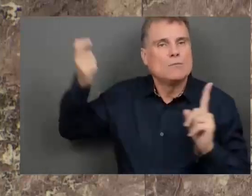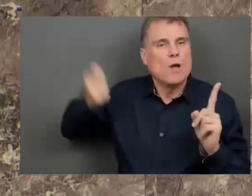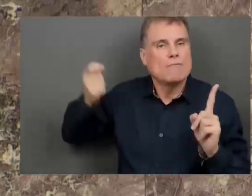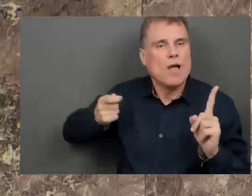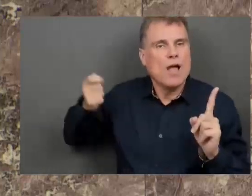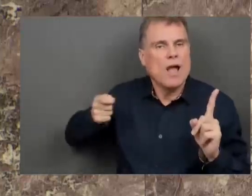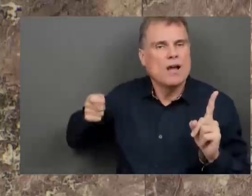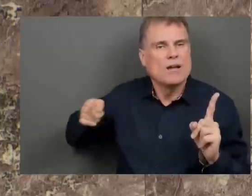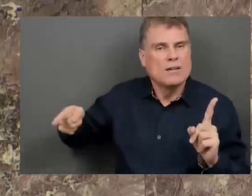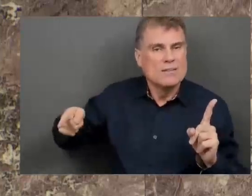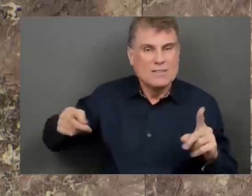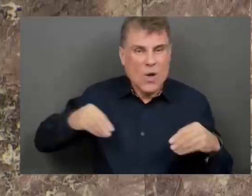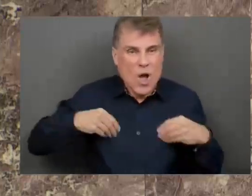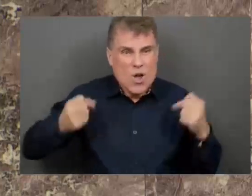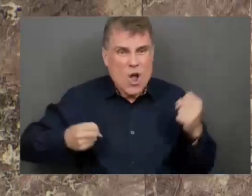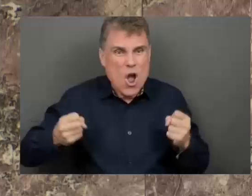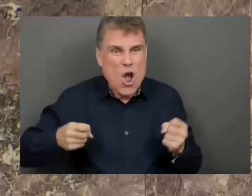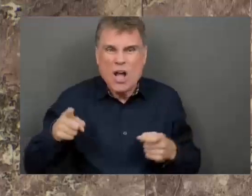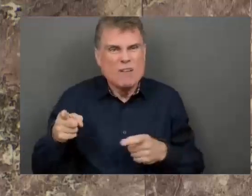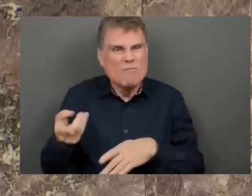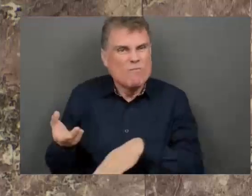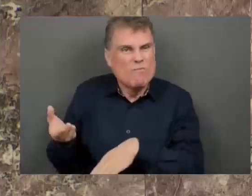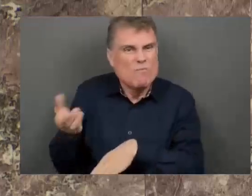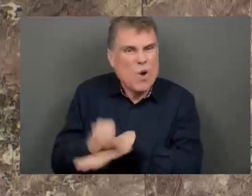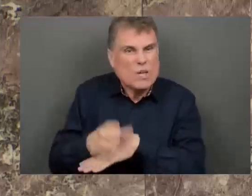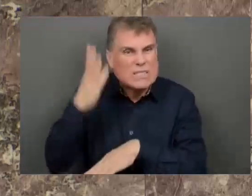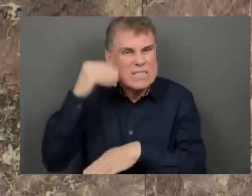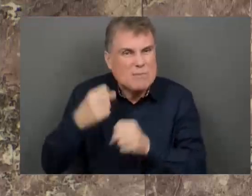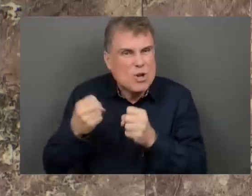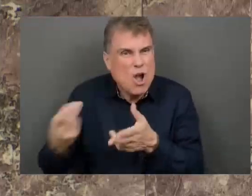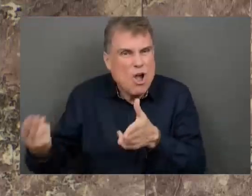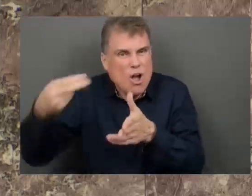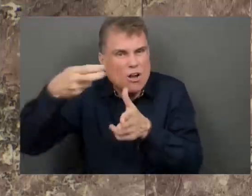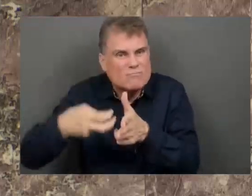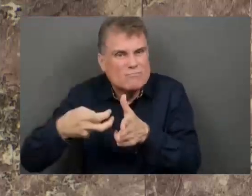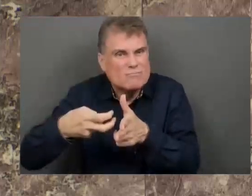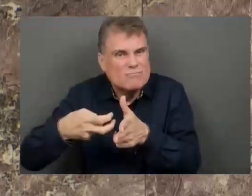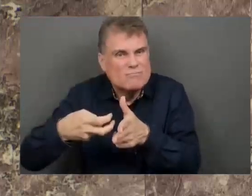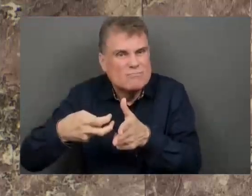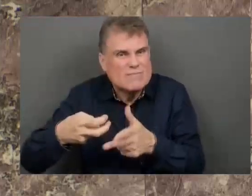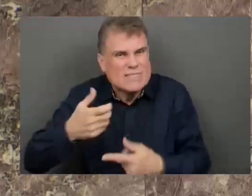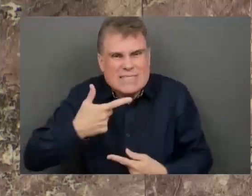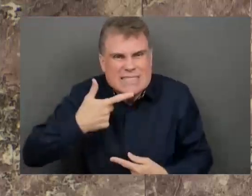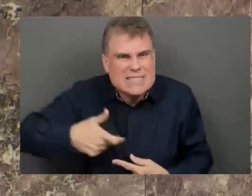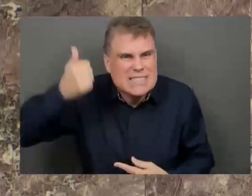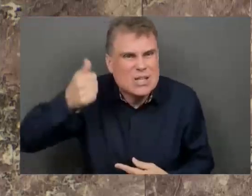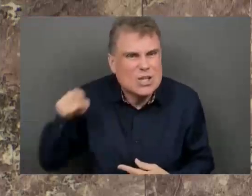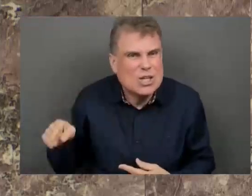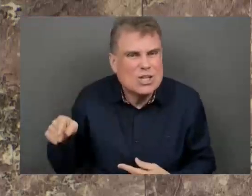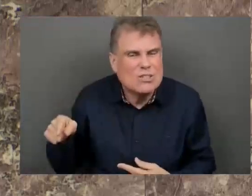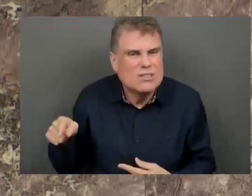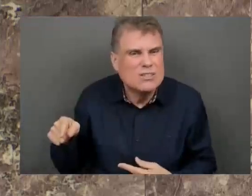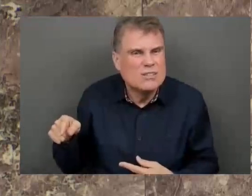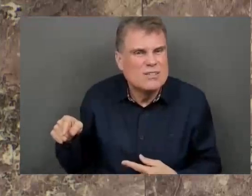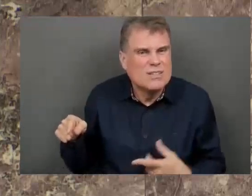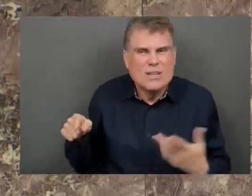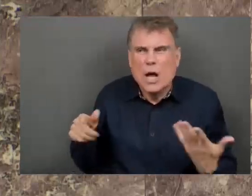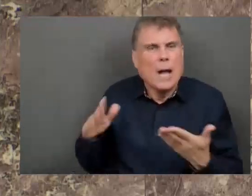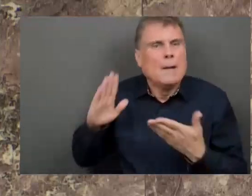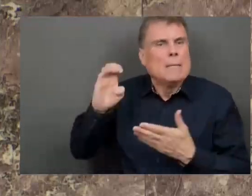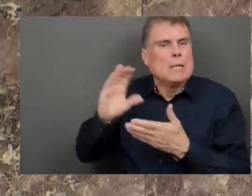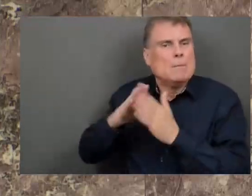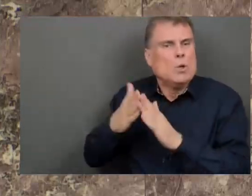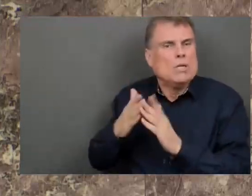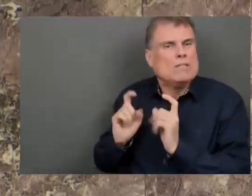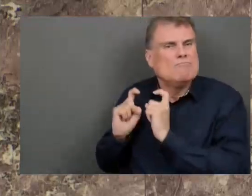treats its seniors after a lifetime of work and contributing to this economy. How does the Social Development Minister justify a